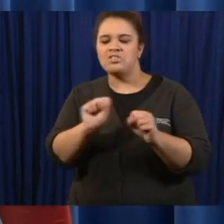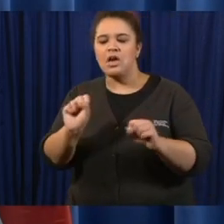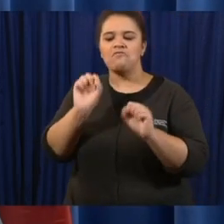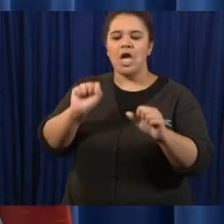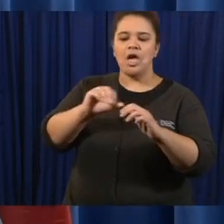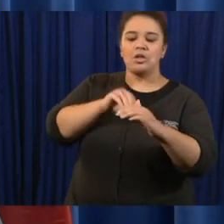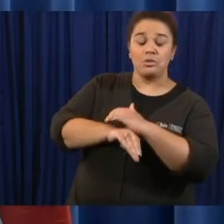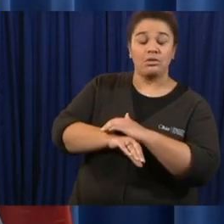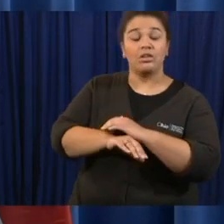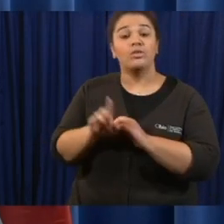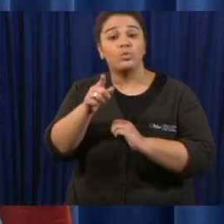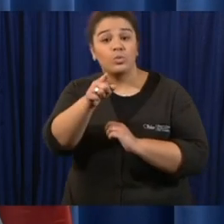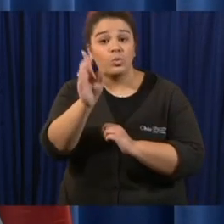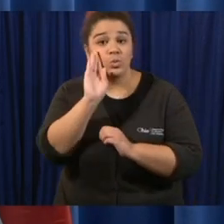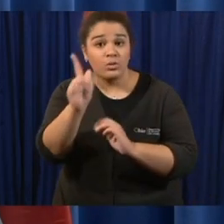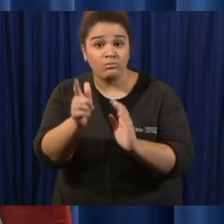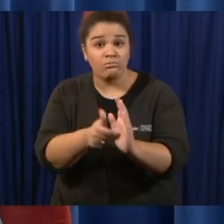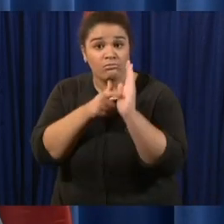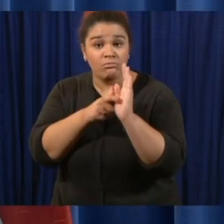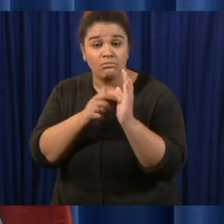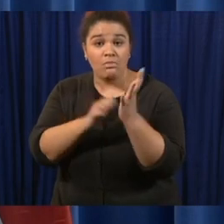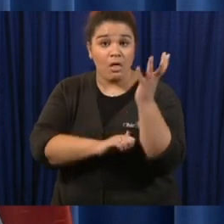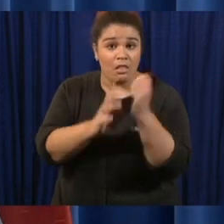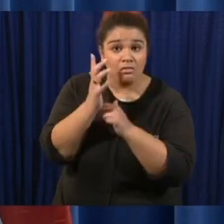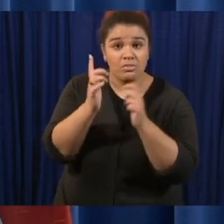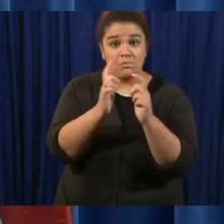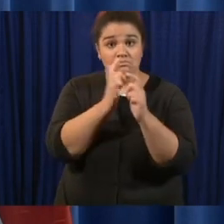food handlers? Thank you.